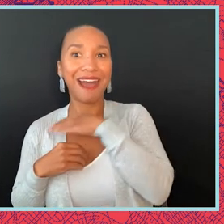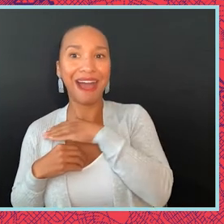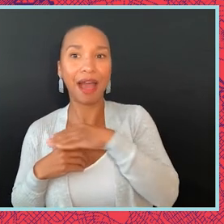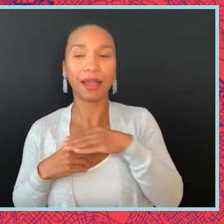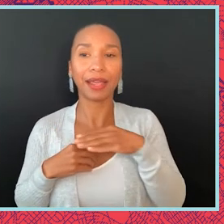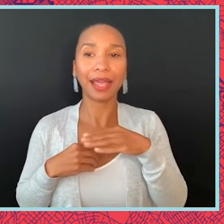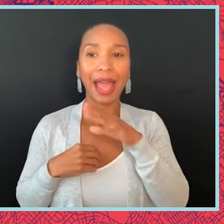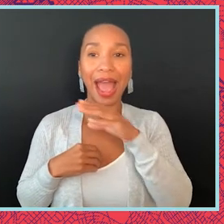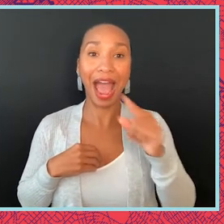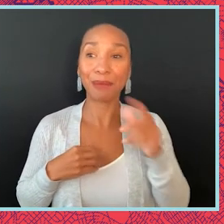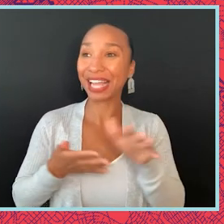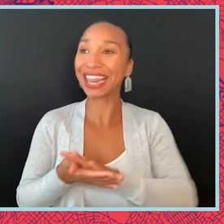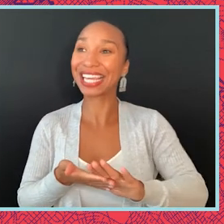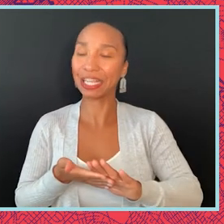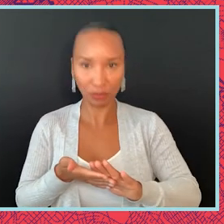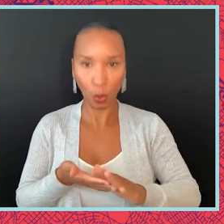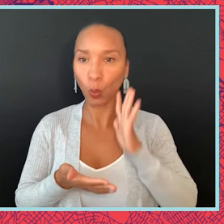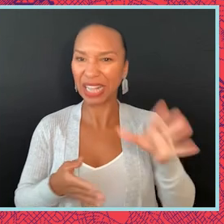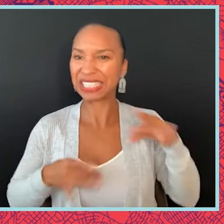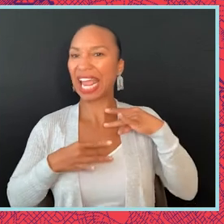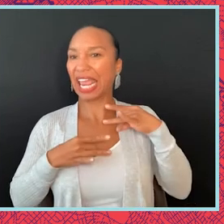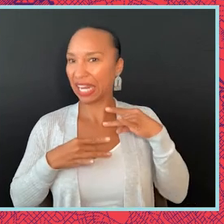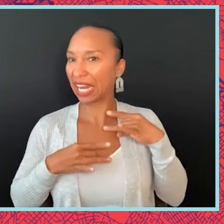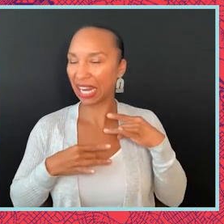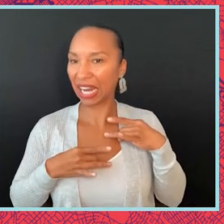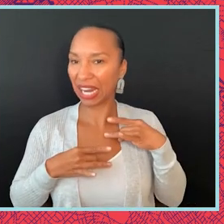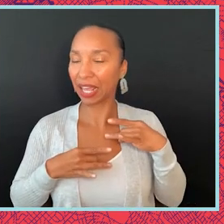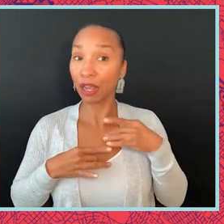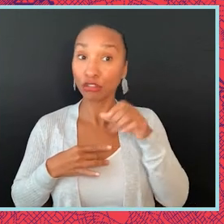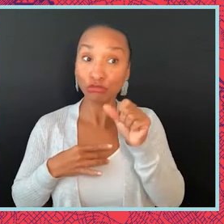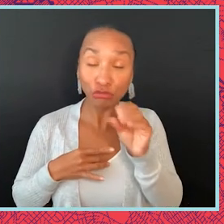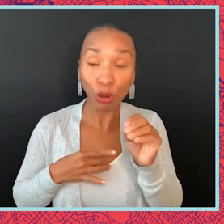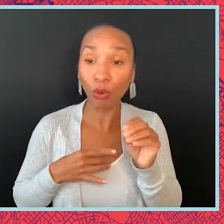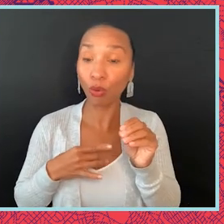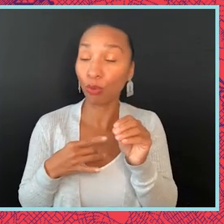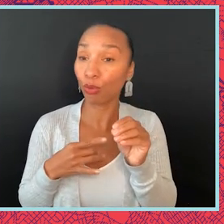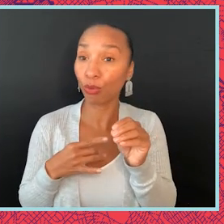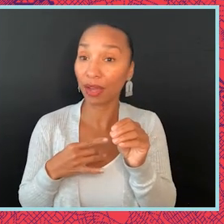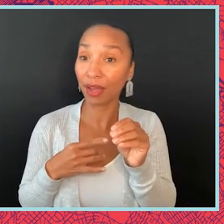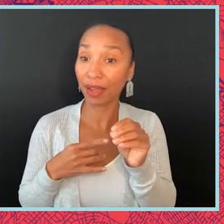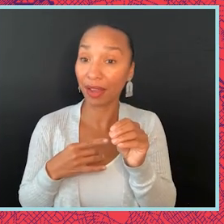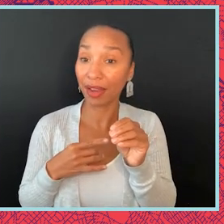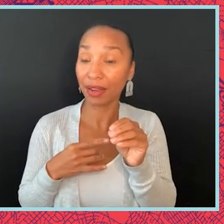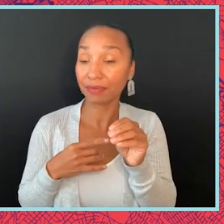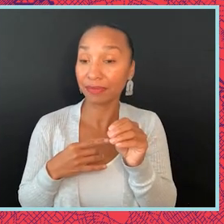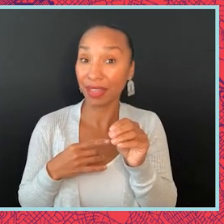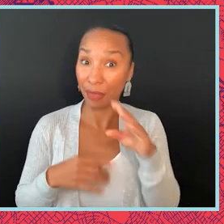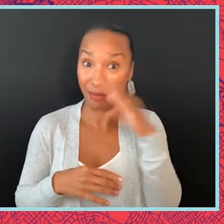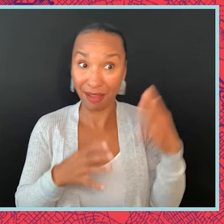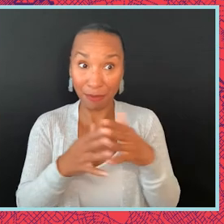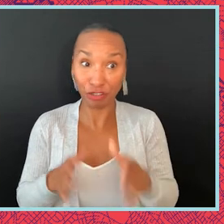it. And so this lie that somehow African Americans are not Americans, that we're not